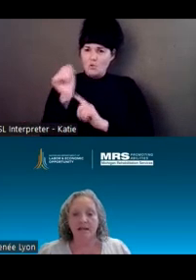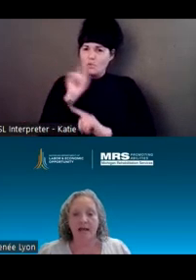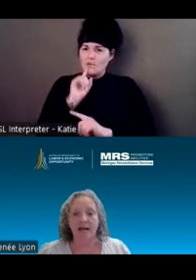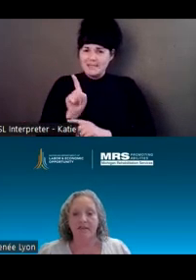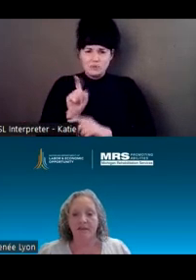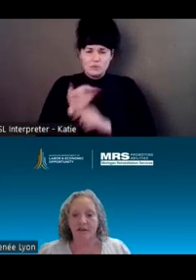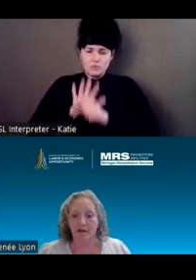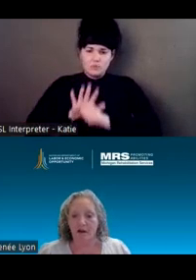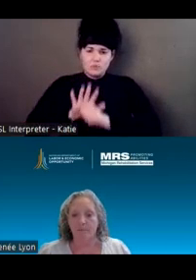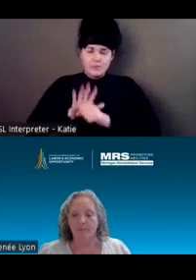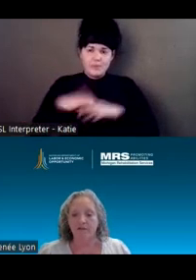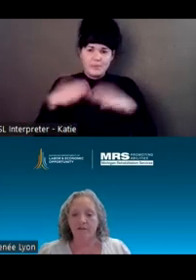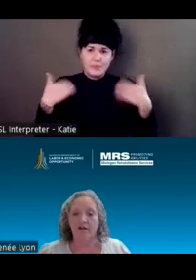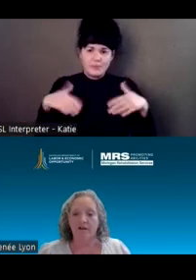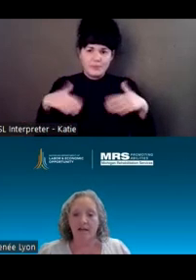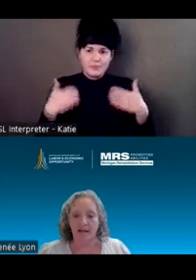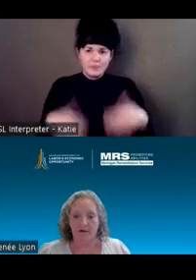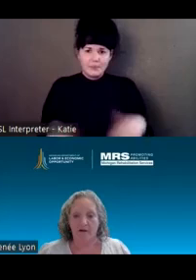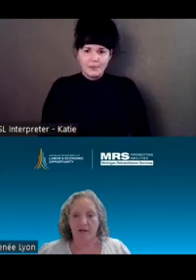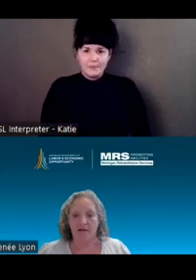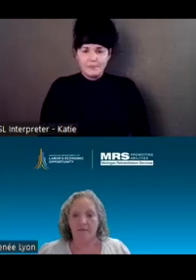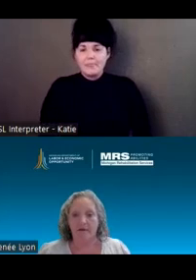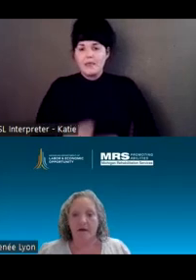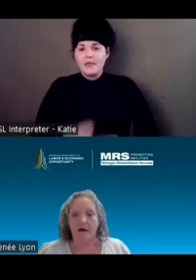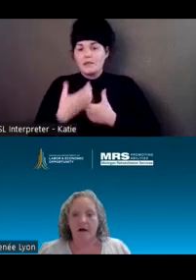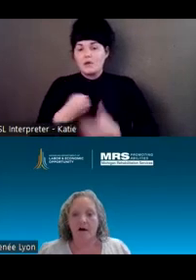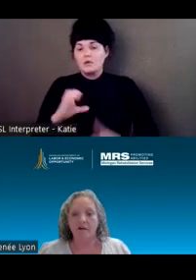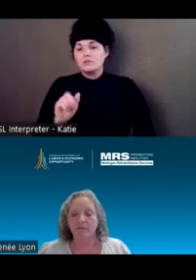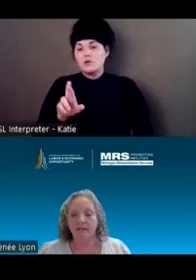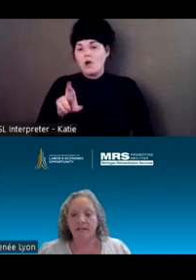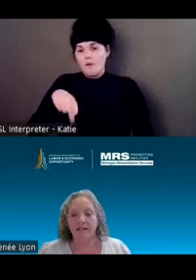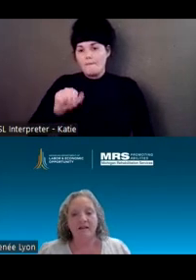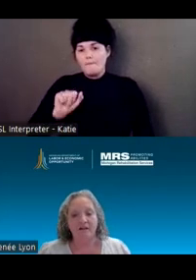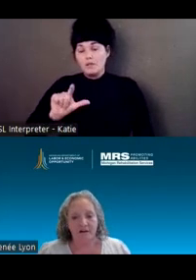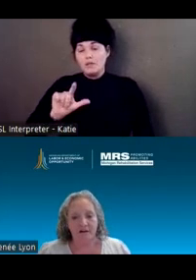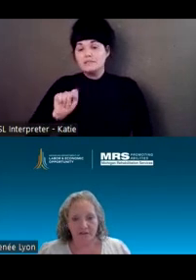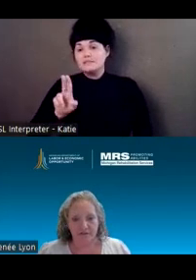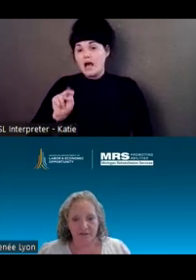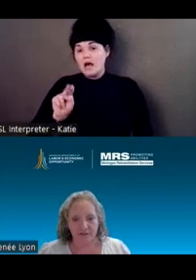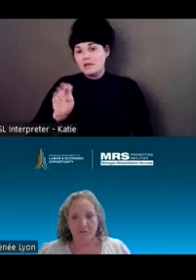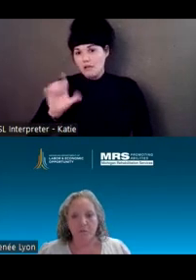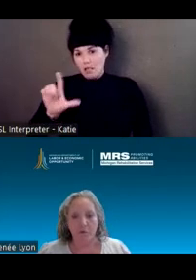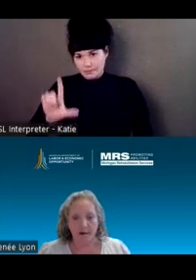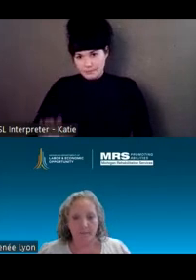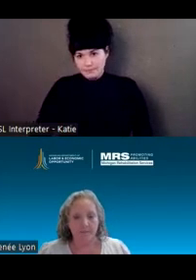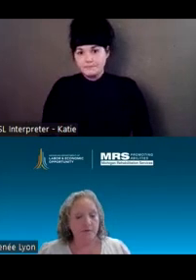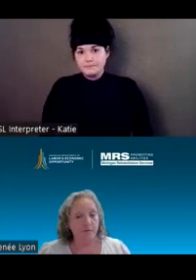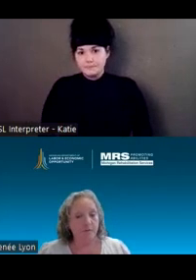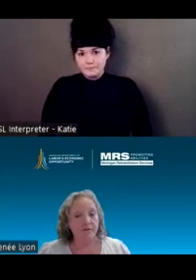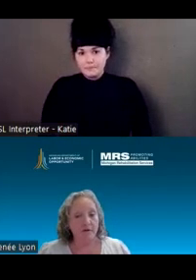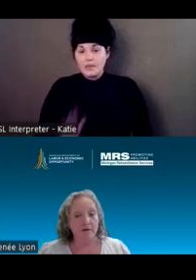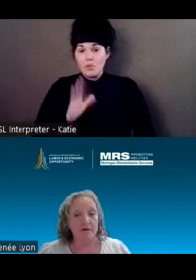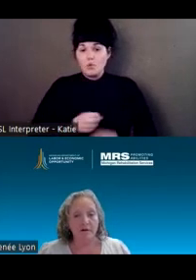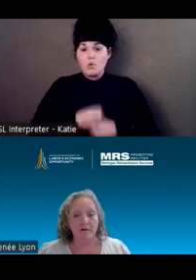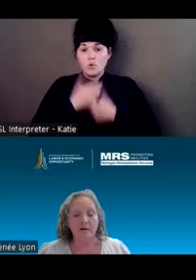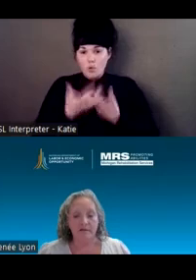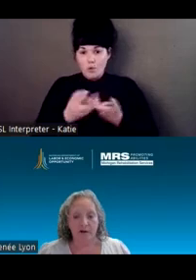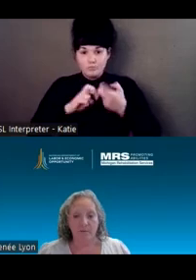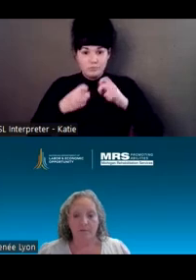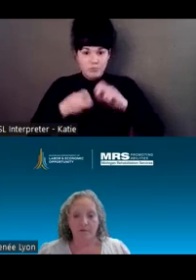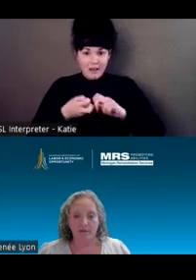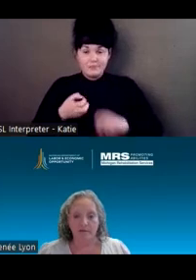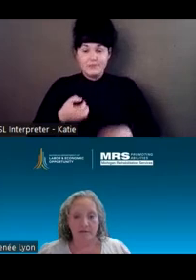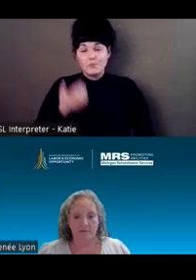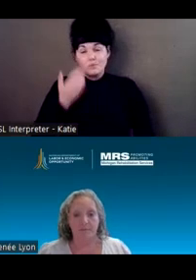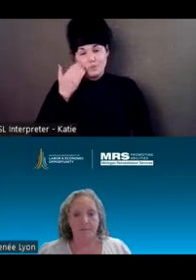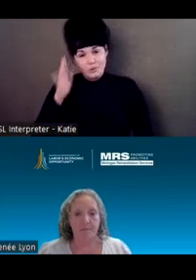stress on the carpal tunnel area, ultimately causing physical problems. We've all heard of